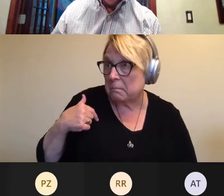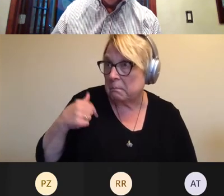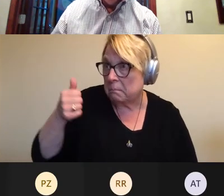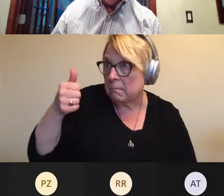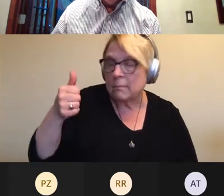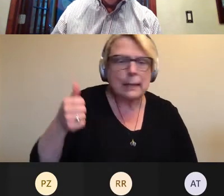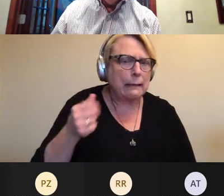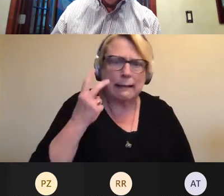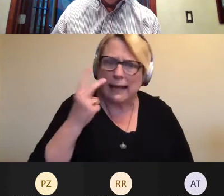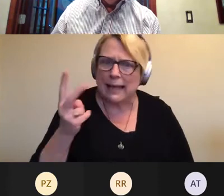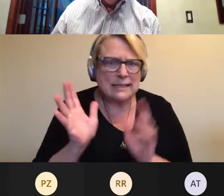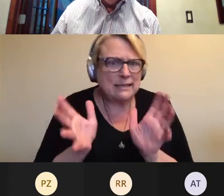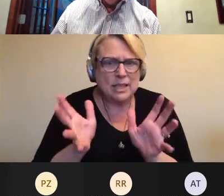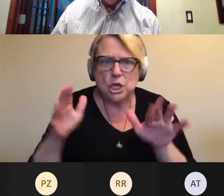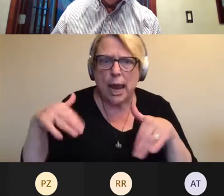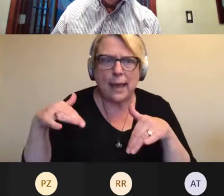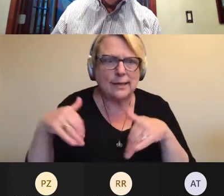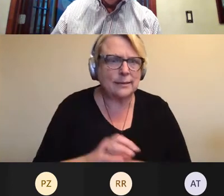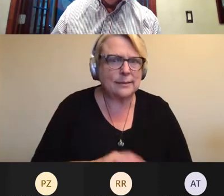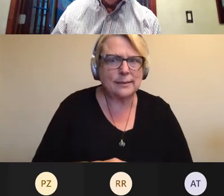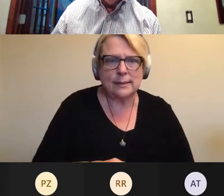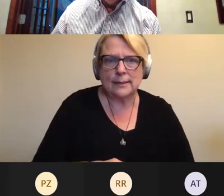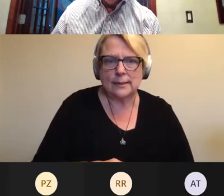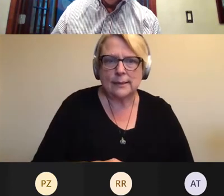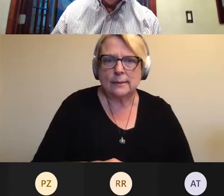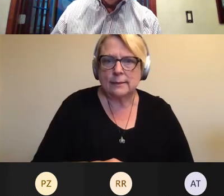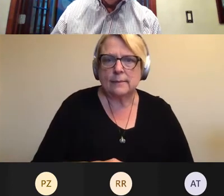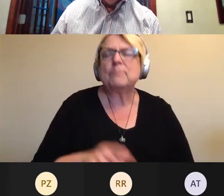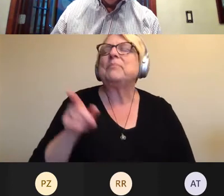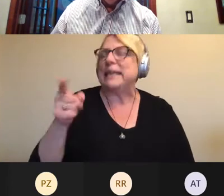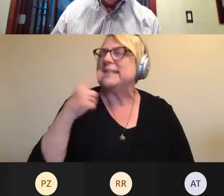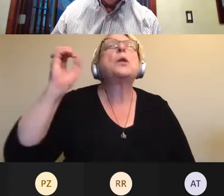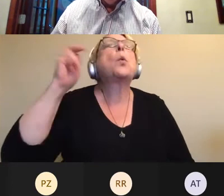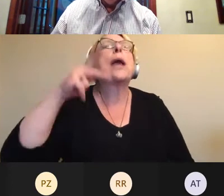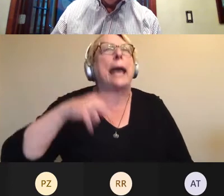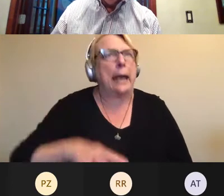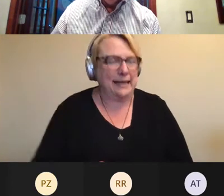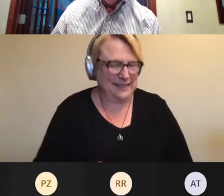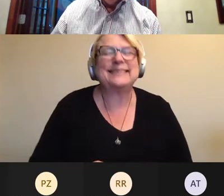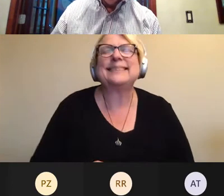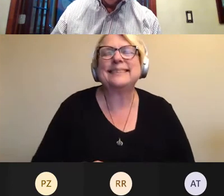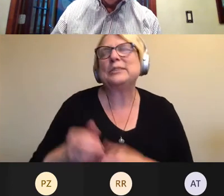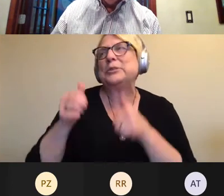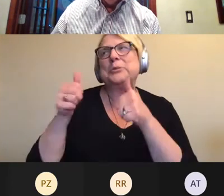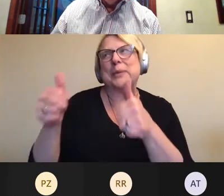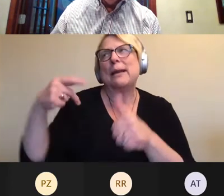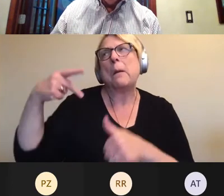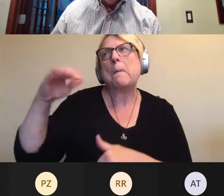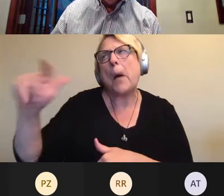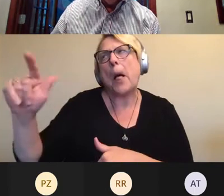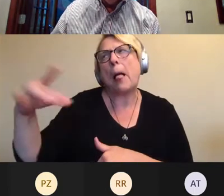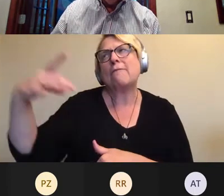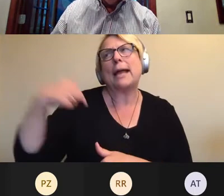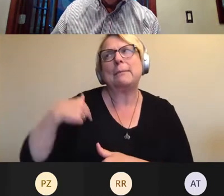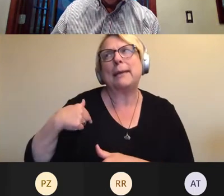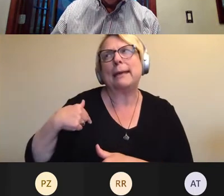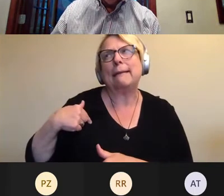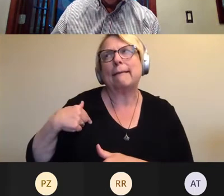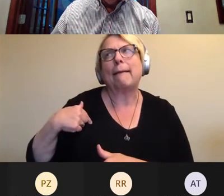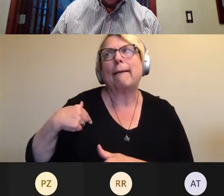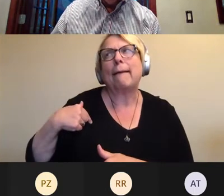Can't see the chat window yet. Yep, he said okay. Okay, thank you. Great. Paul knows where to find me. He's a great bike